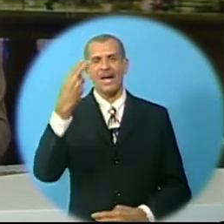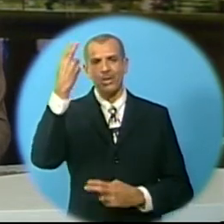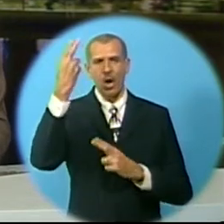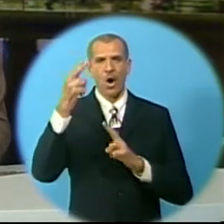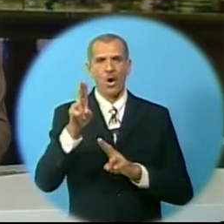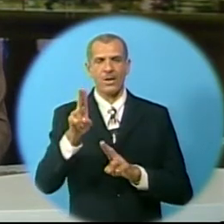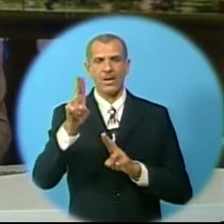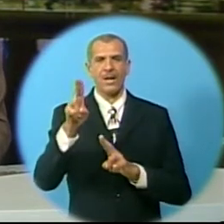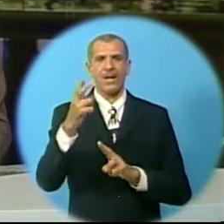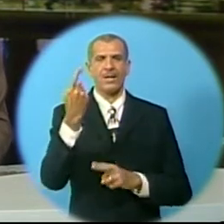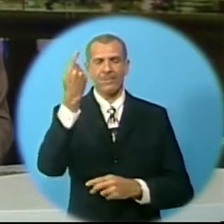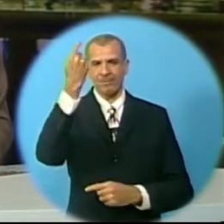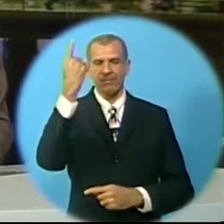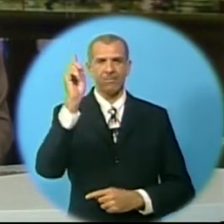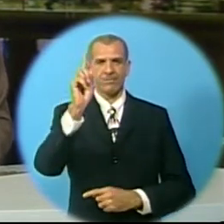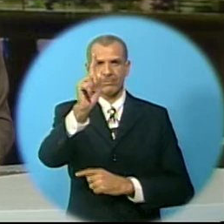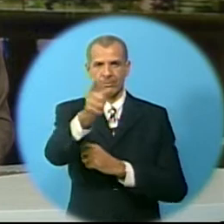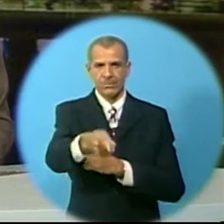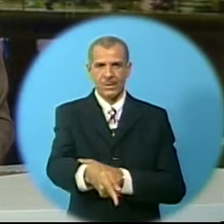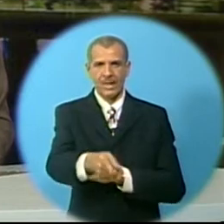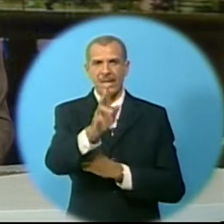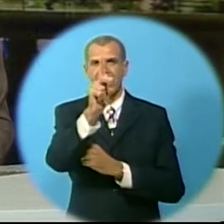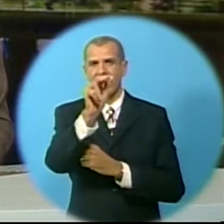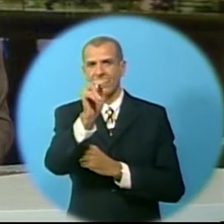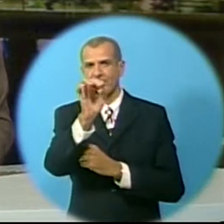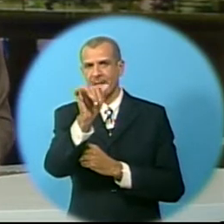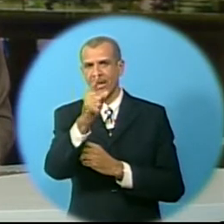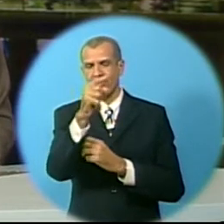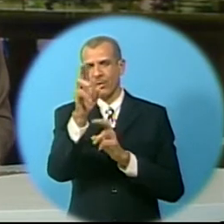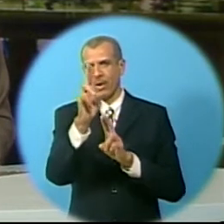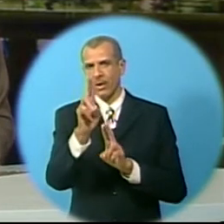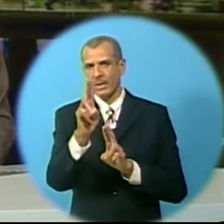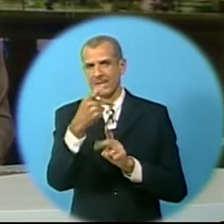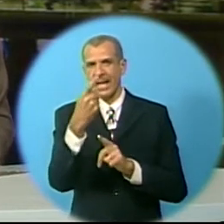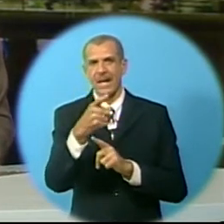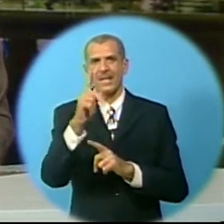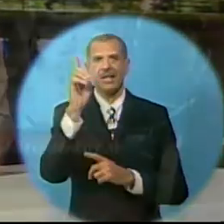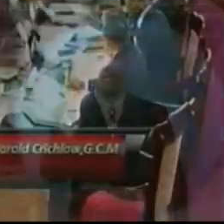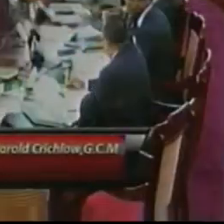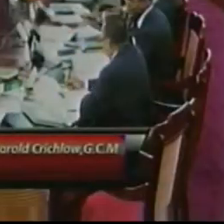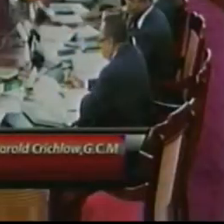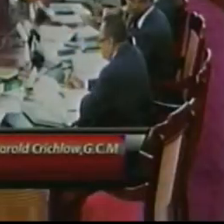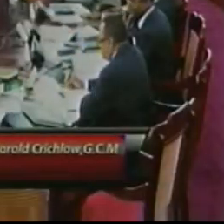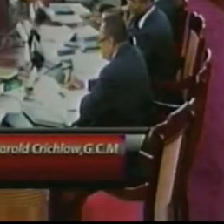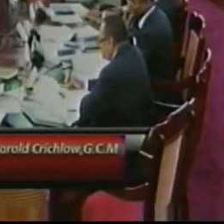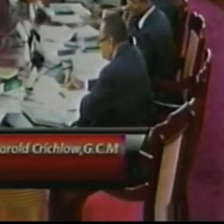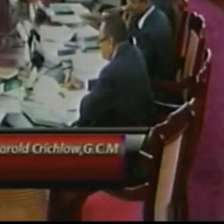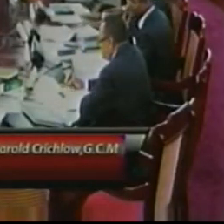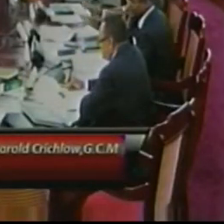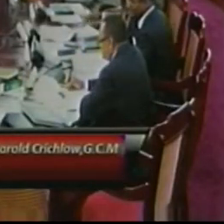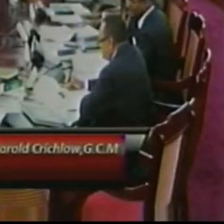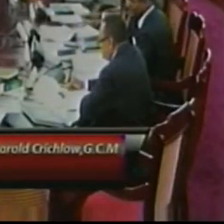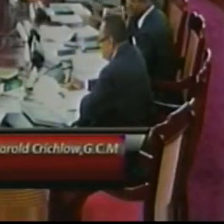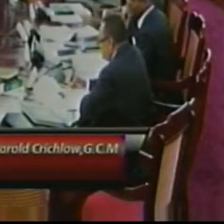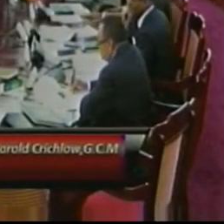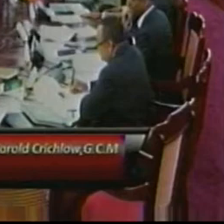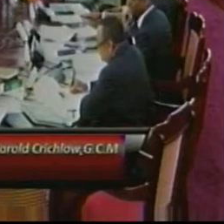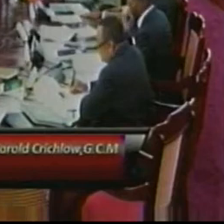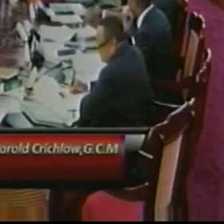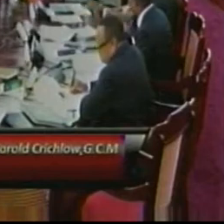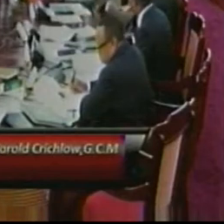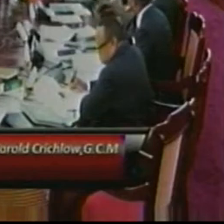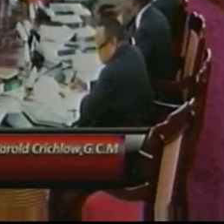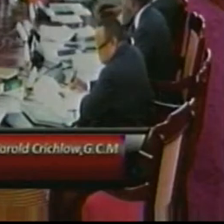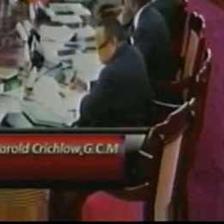honor, the Knight of St. Andrew, in the Independence Honors. Deputy President of the Senate, Dean Harold Critchlow, presented